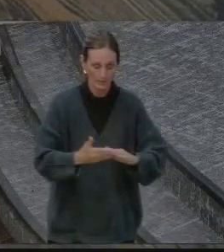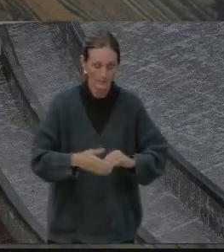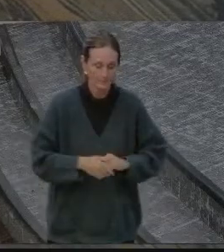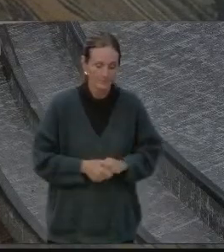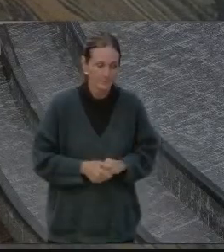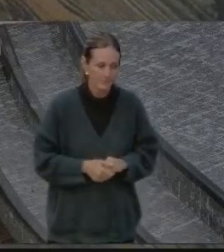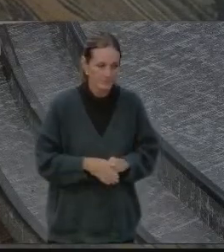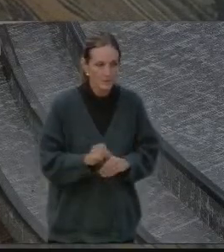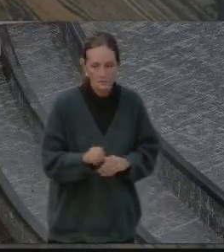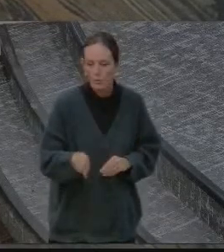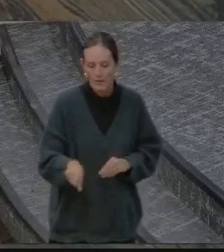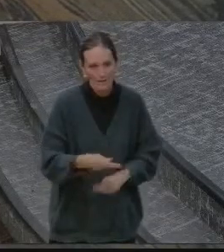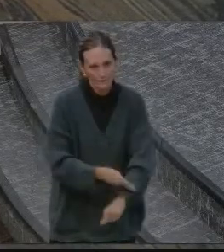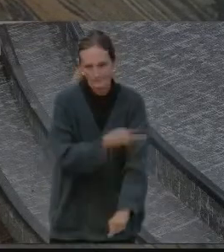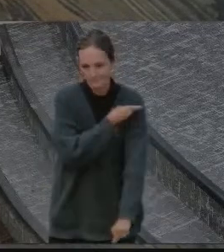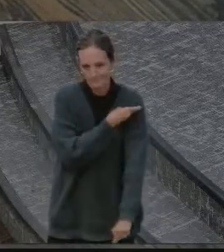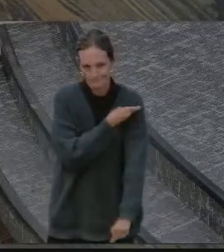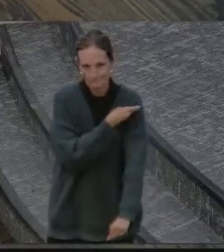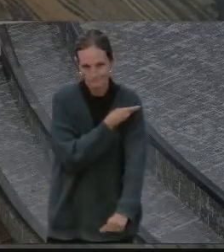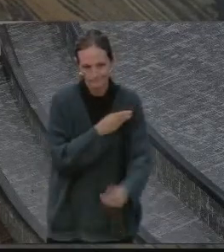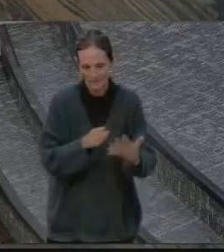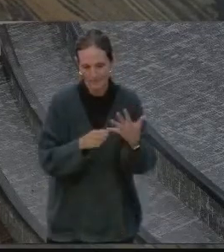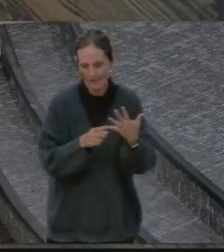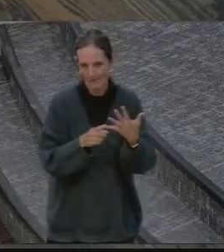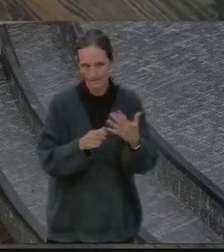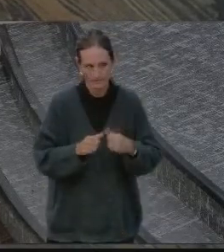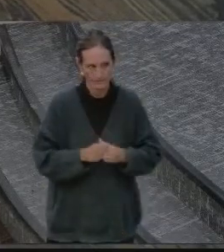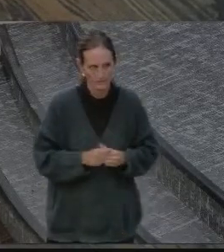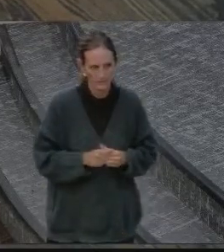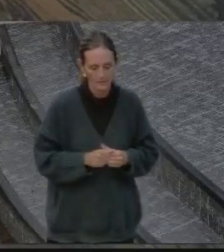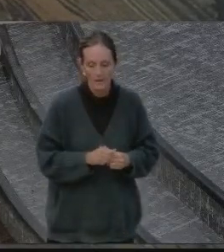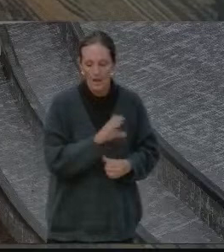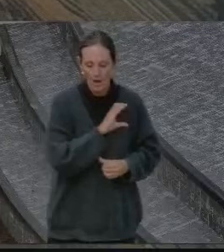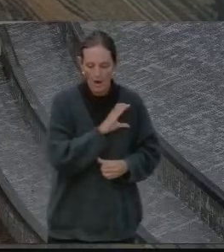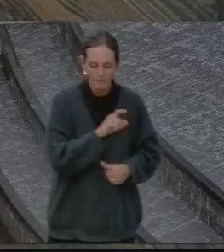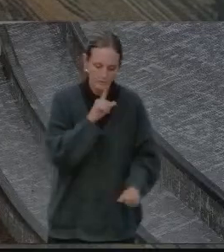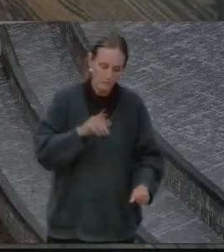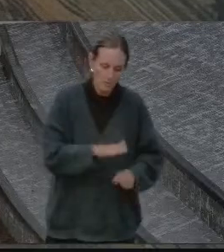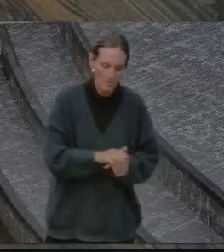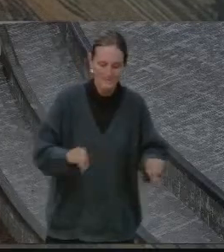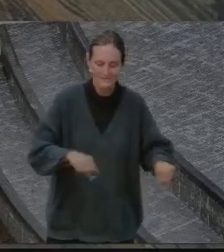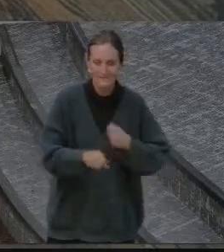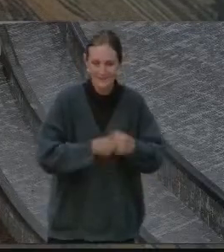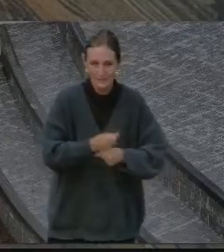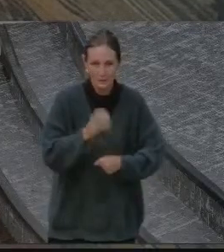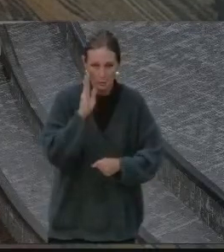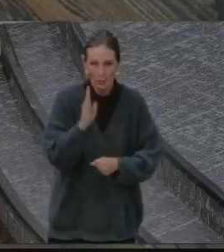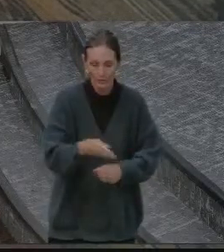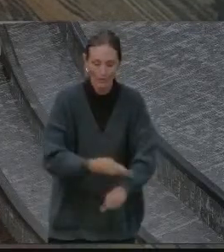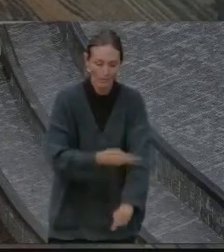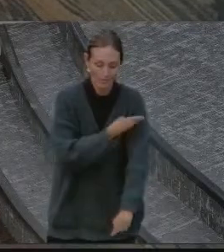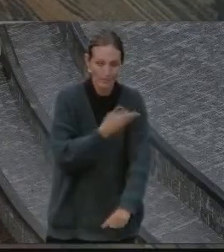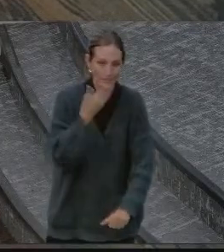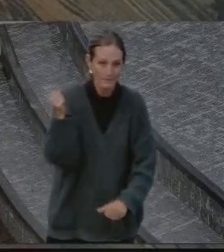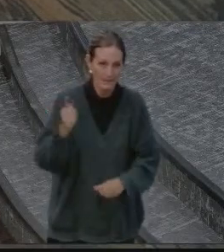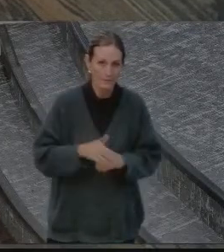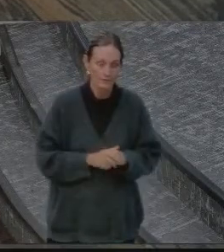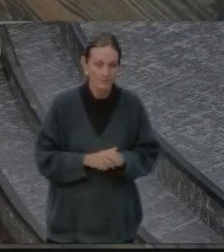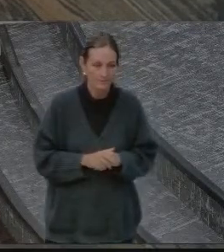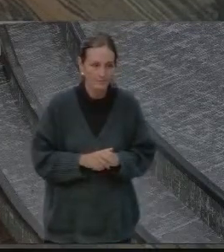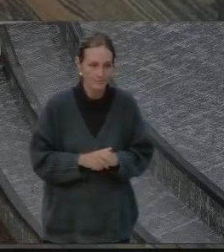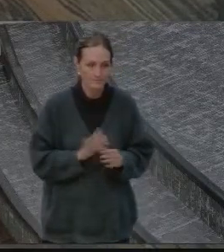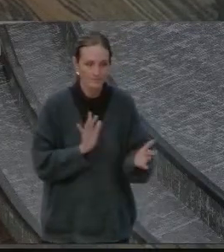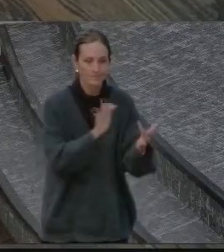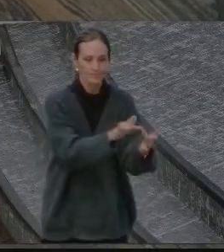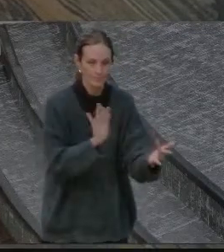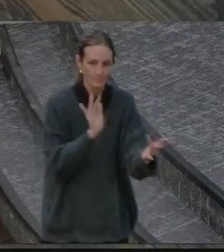got to do better. And each officer, we promise this year is going to be a whole better year as far as getting out there in the community, reaching